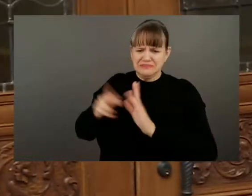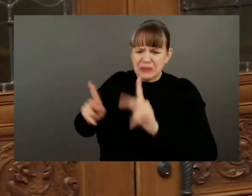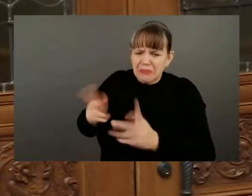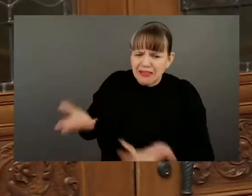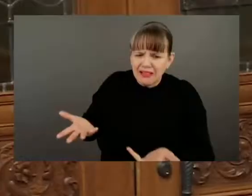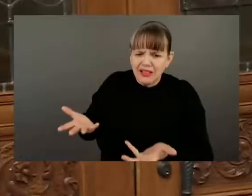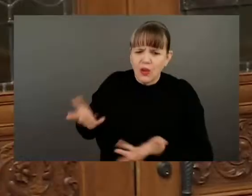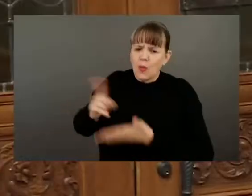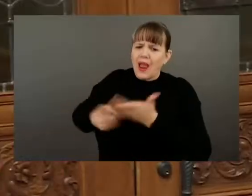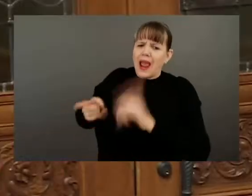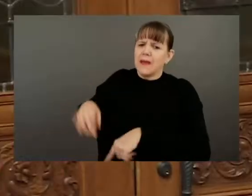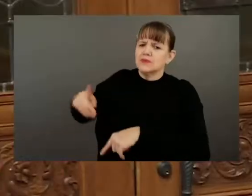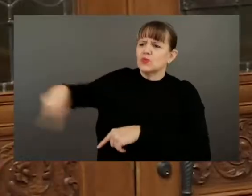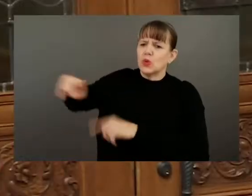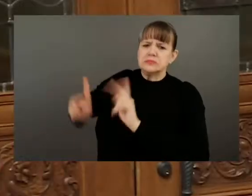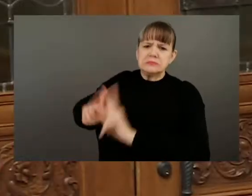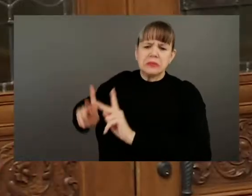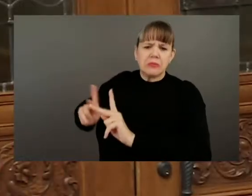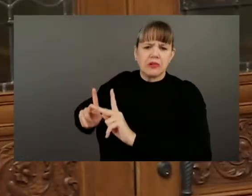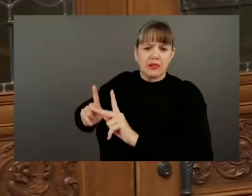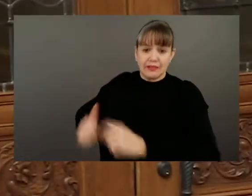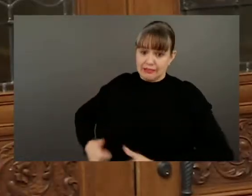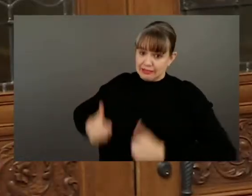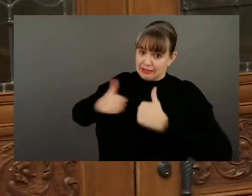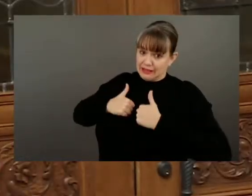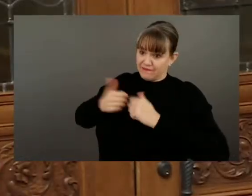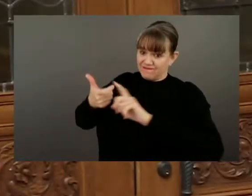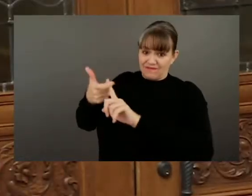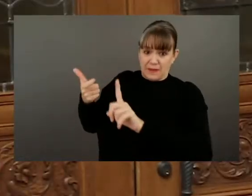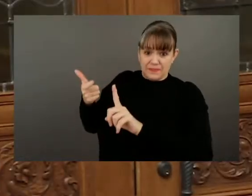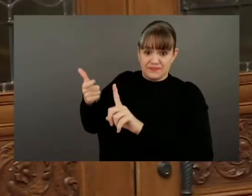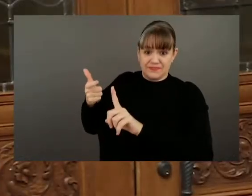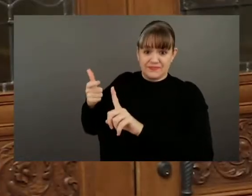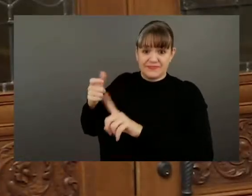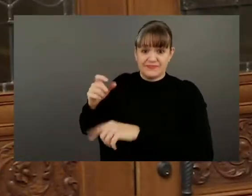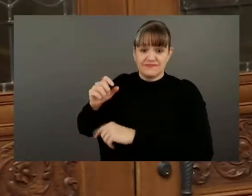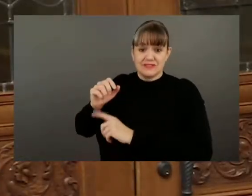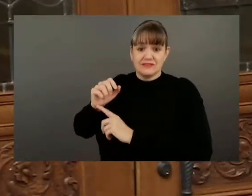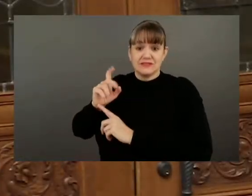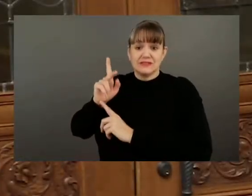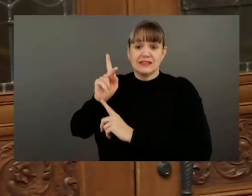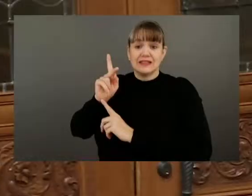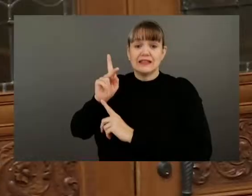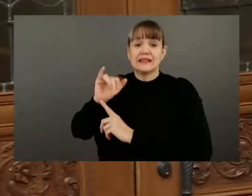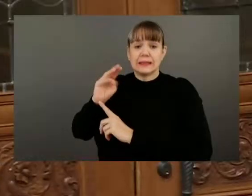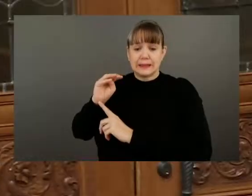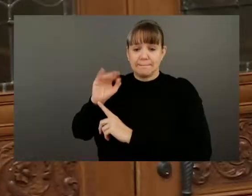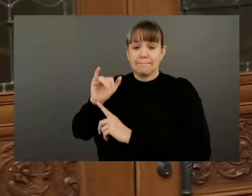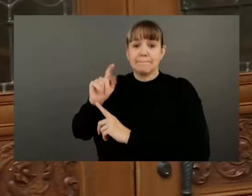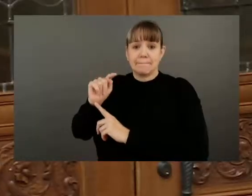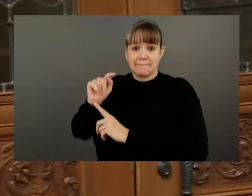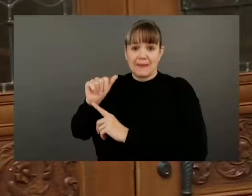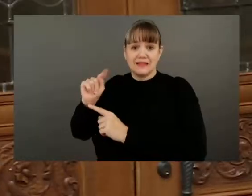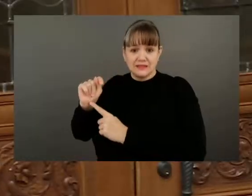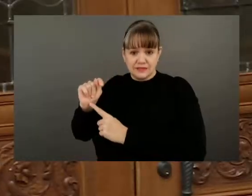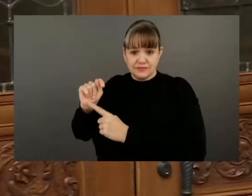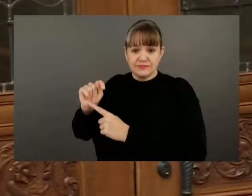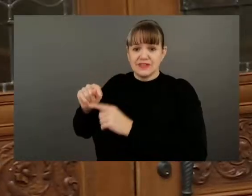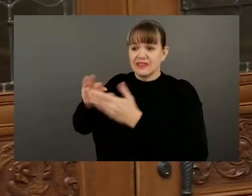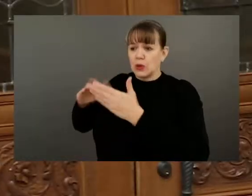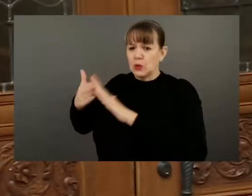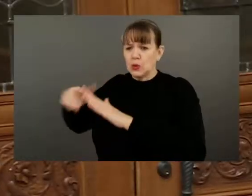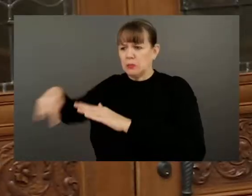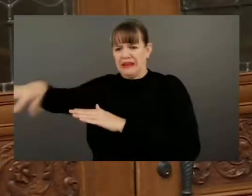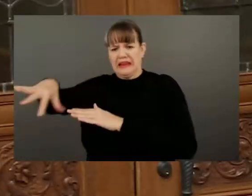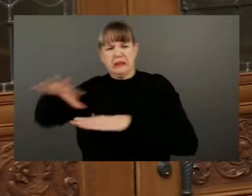Nass Valley are regularly exposed to methane gas export byproducts like airborne benzene, formaldehyde, and other chemicals linked to asthma,